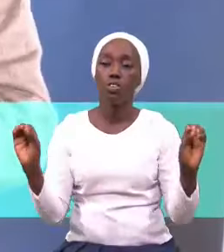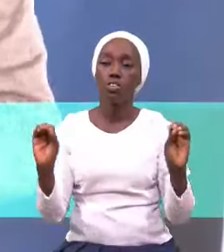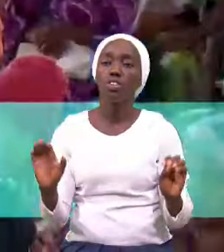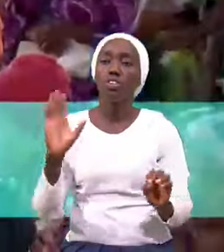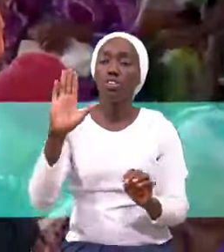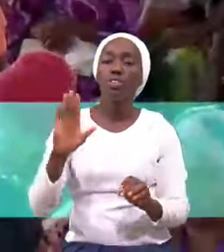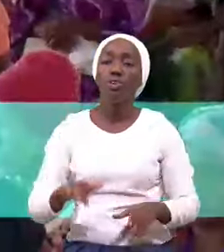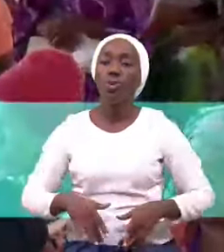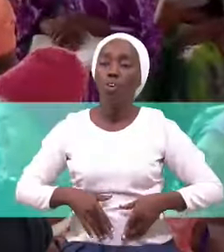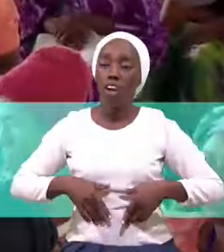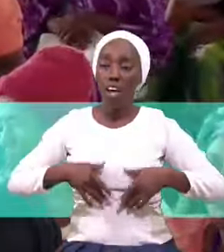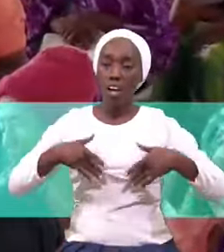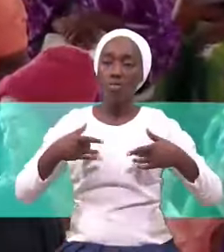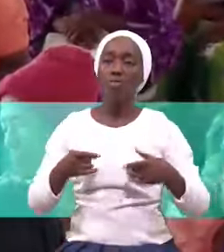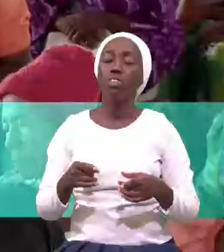to something.